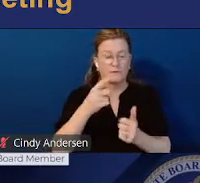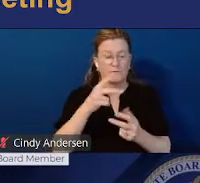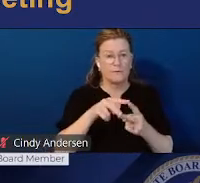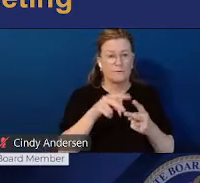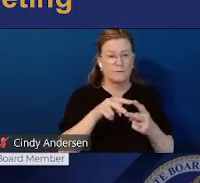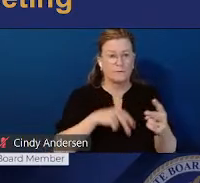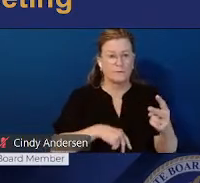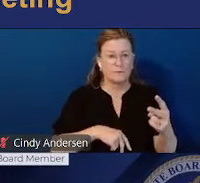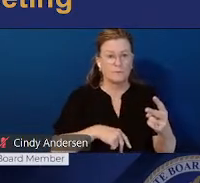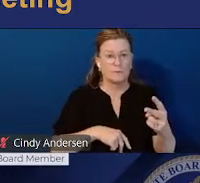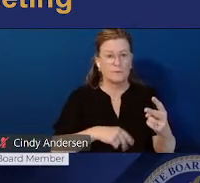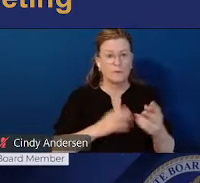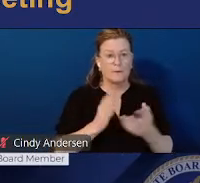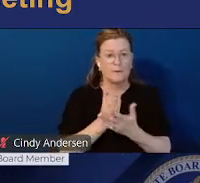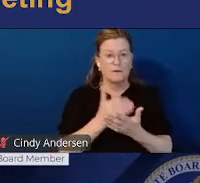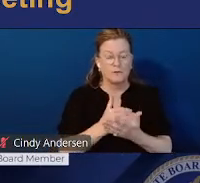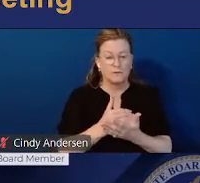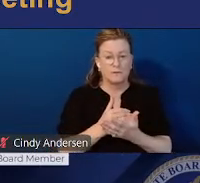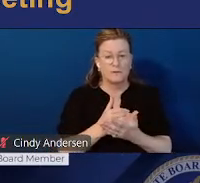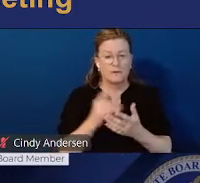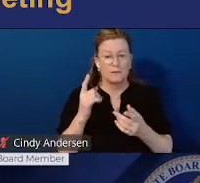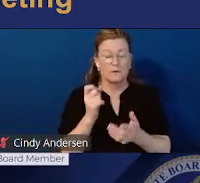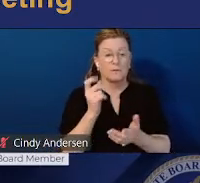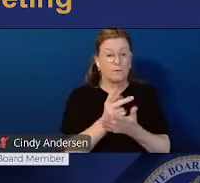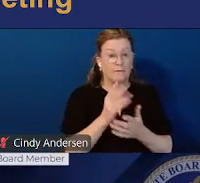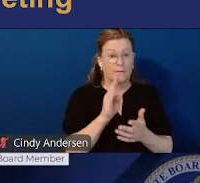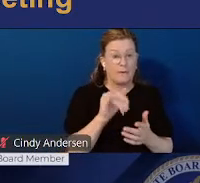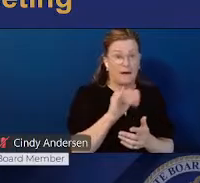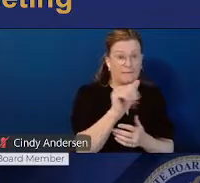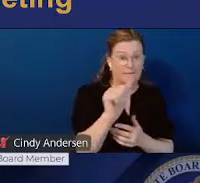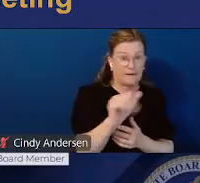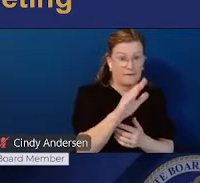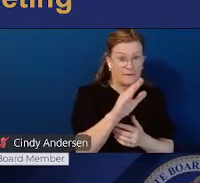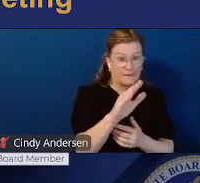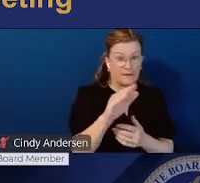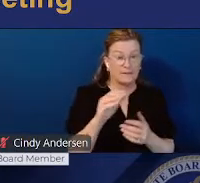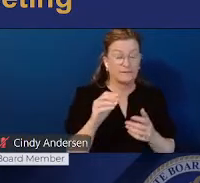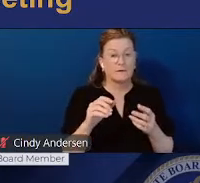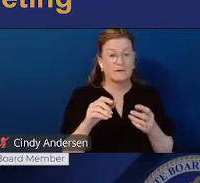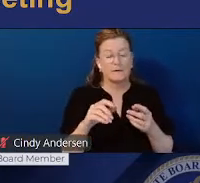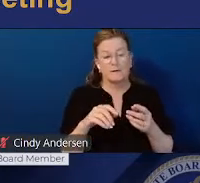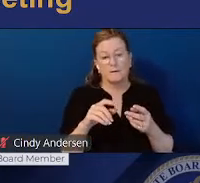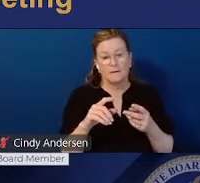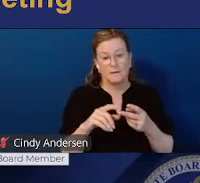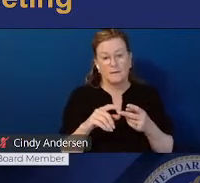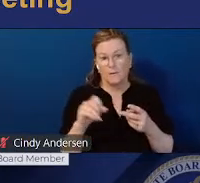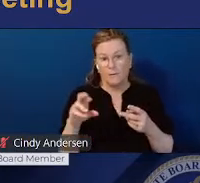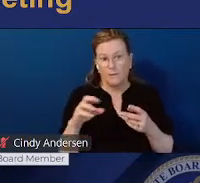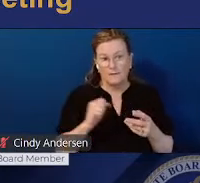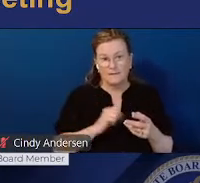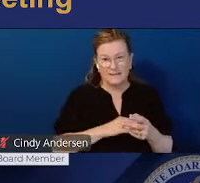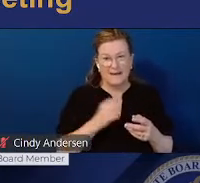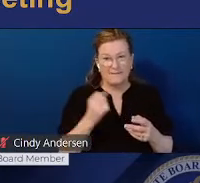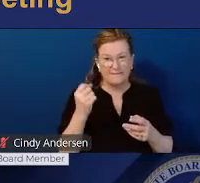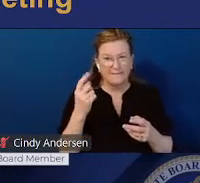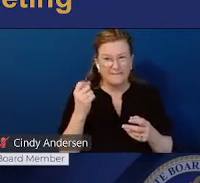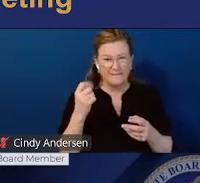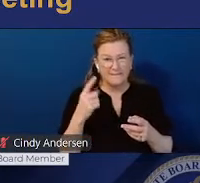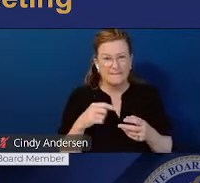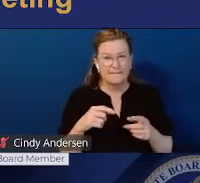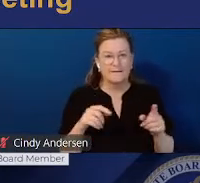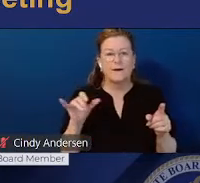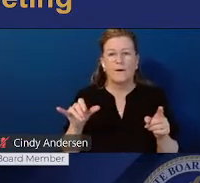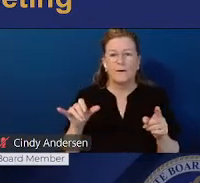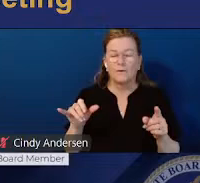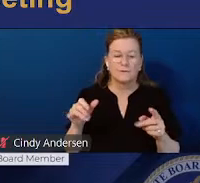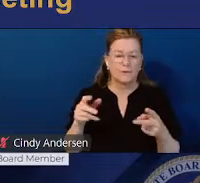two budgets, the one that's approved by the advisory or advanced by the advisory council, or the one that staff provided. Oh. So